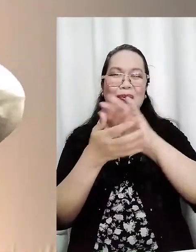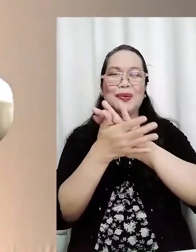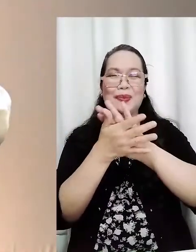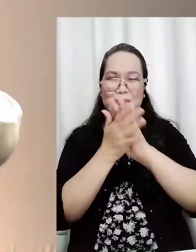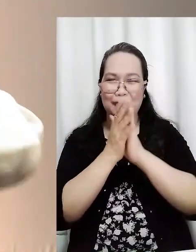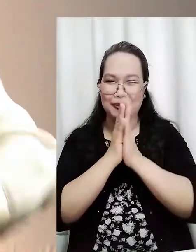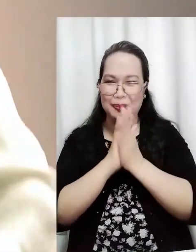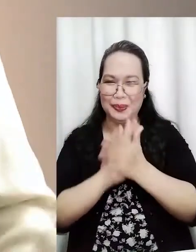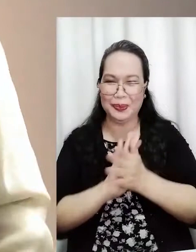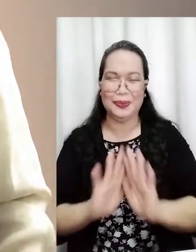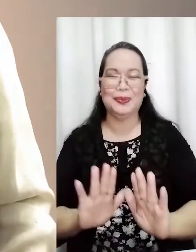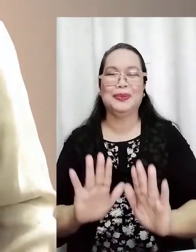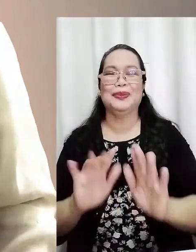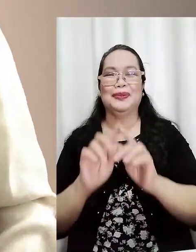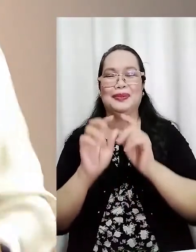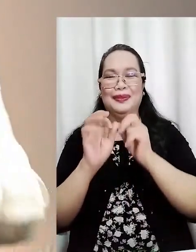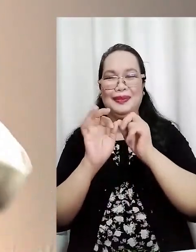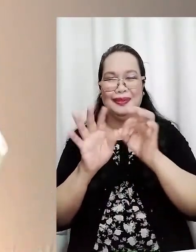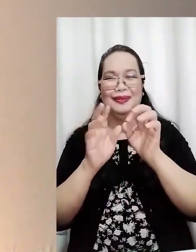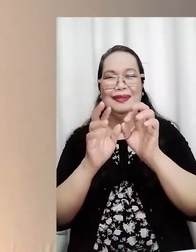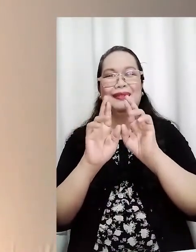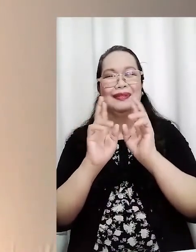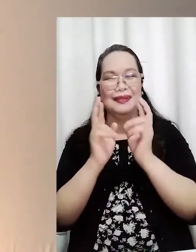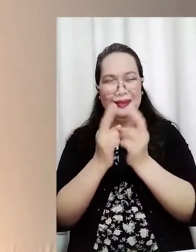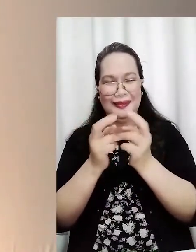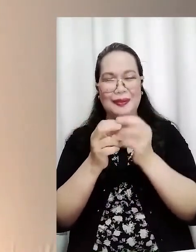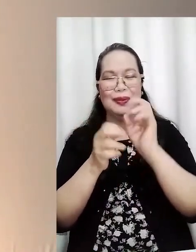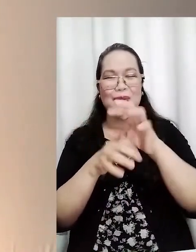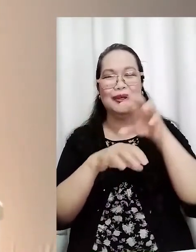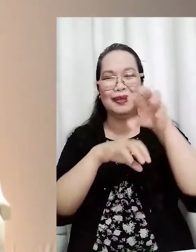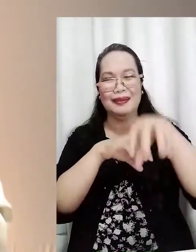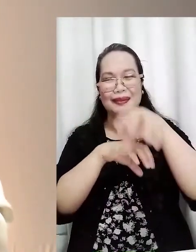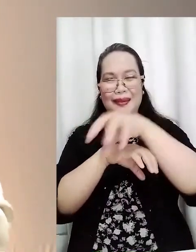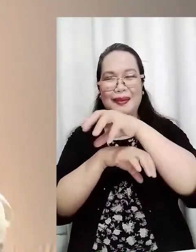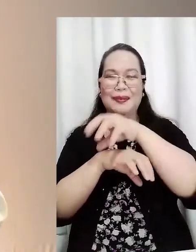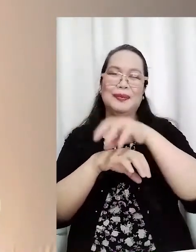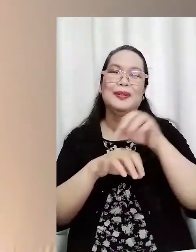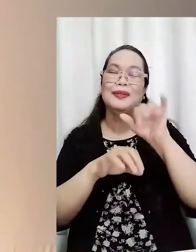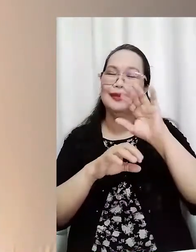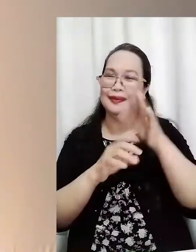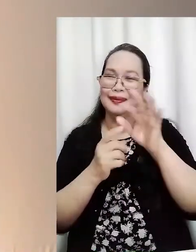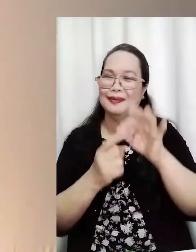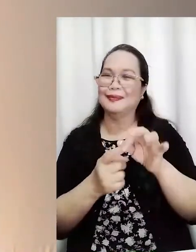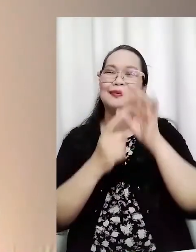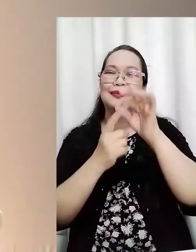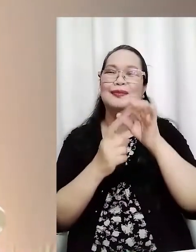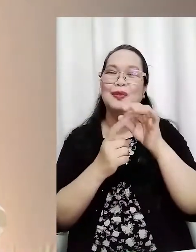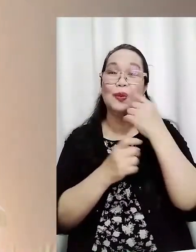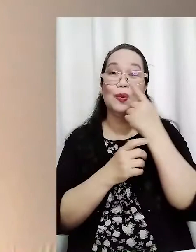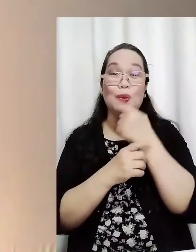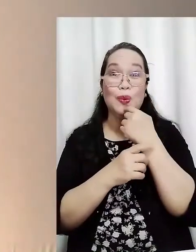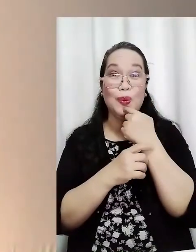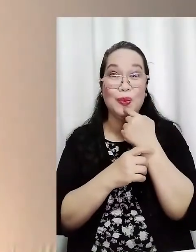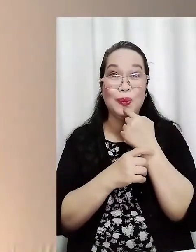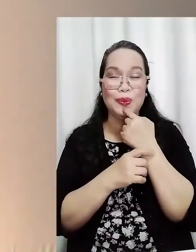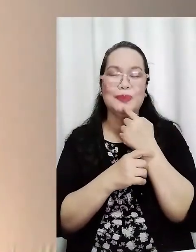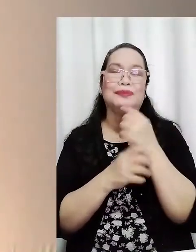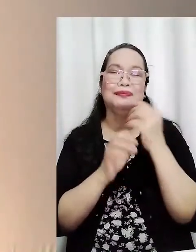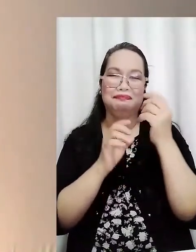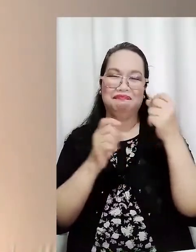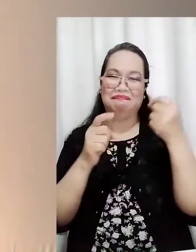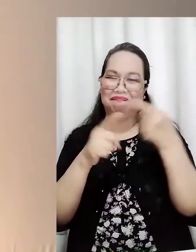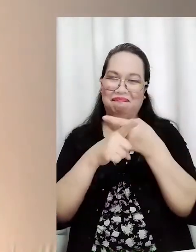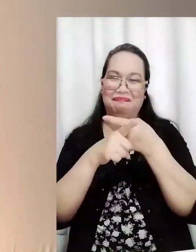be reconciled with their neighbors, especially those whom they are in conflict. Nice